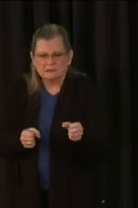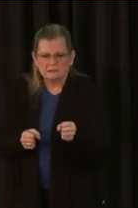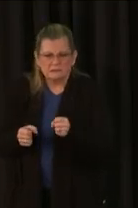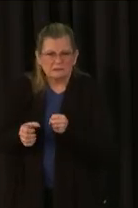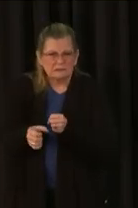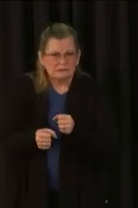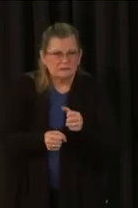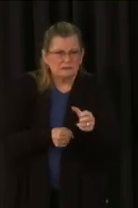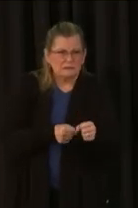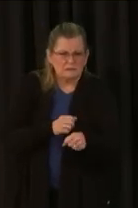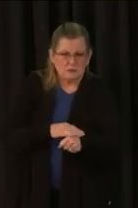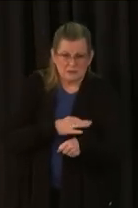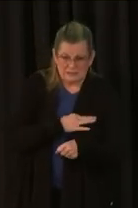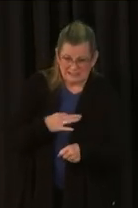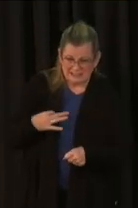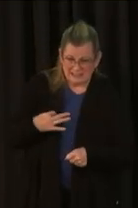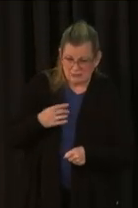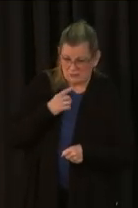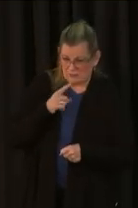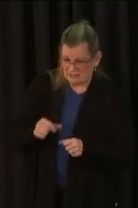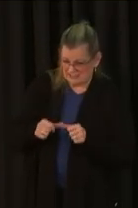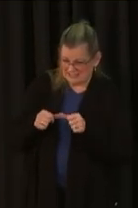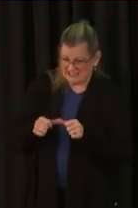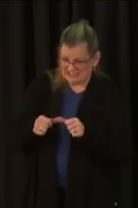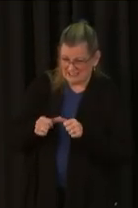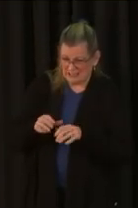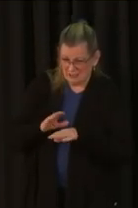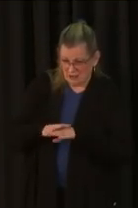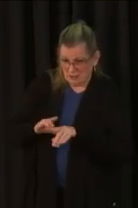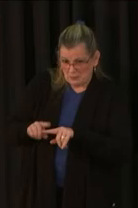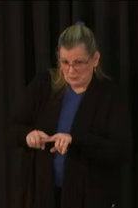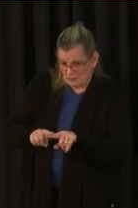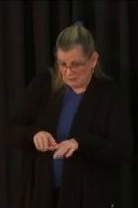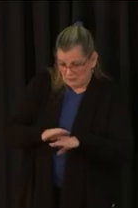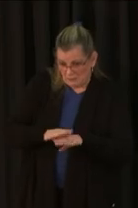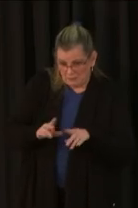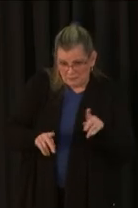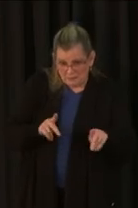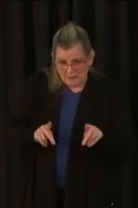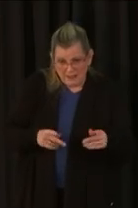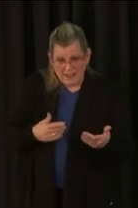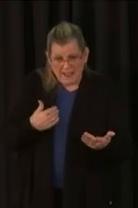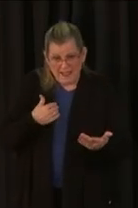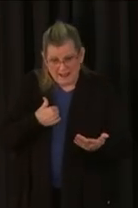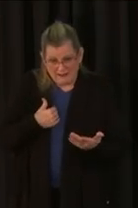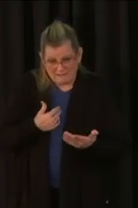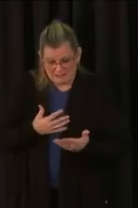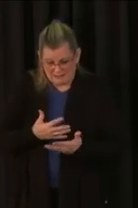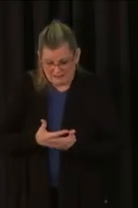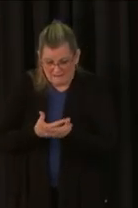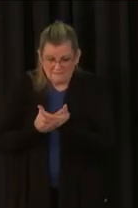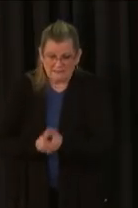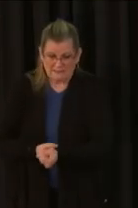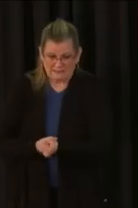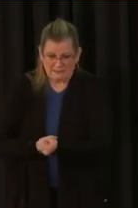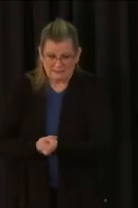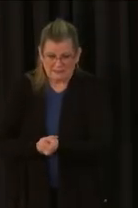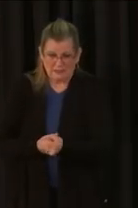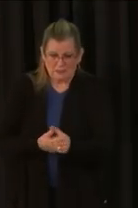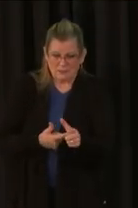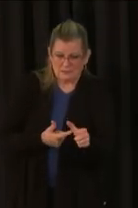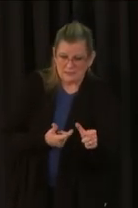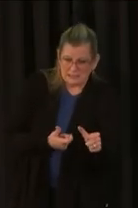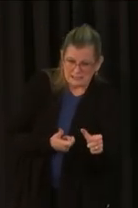But it is contingent on people having confidence in the speed of